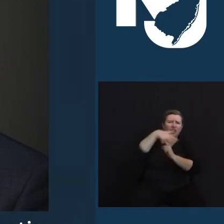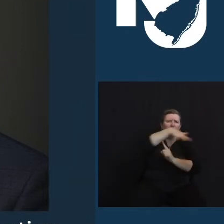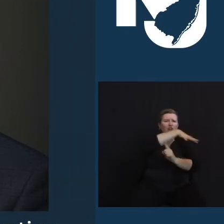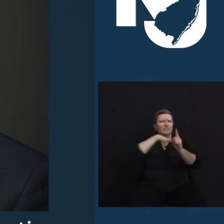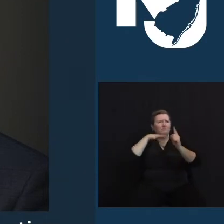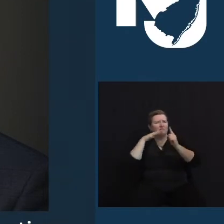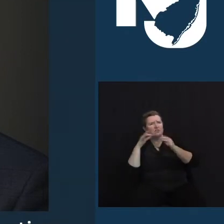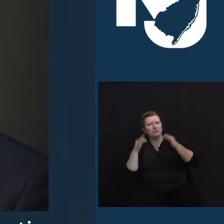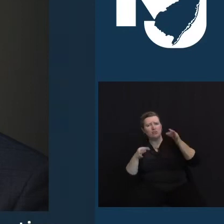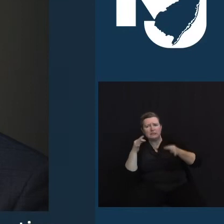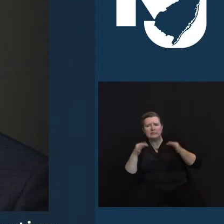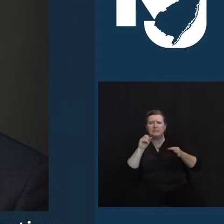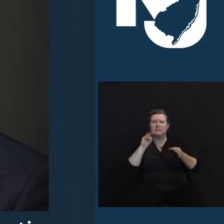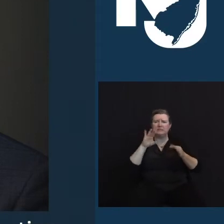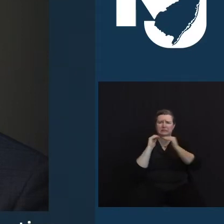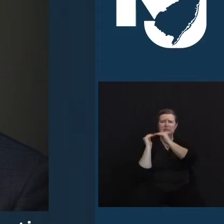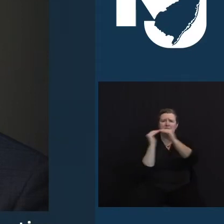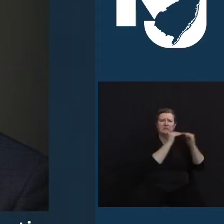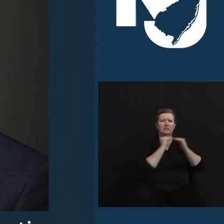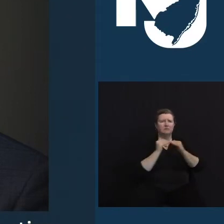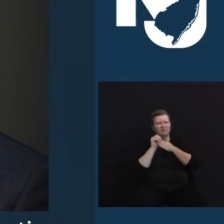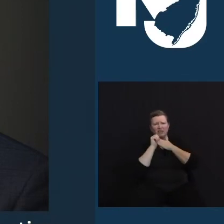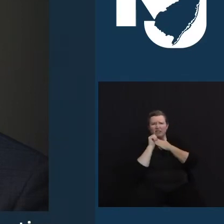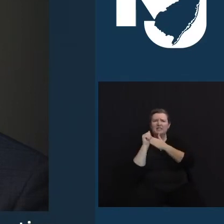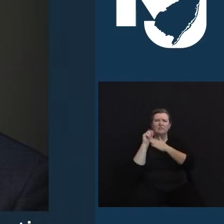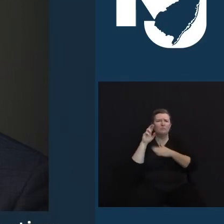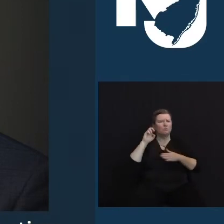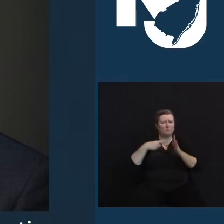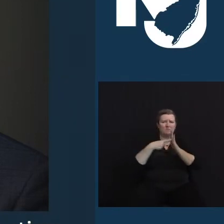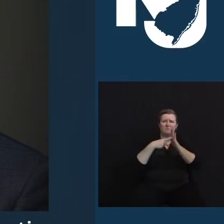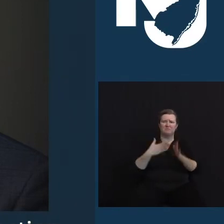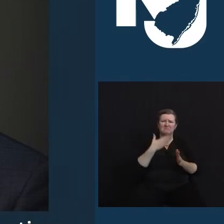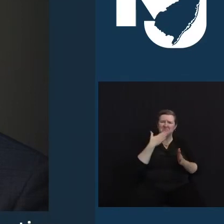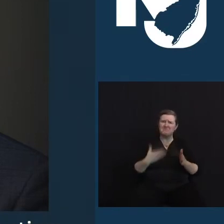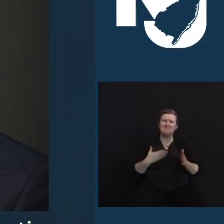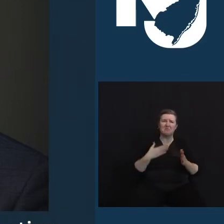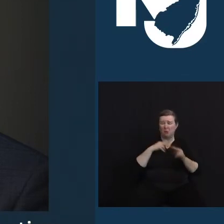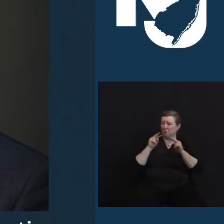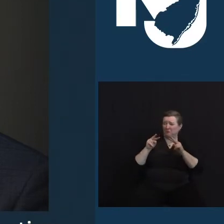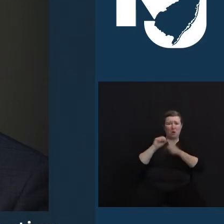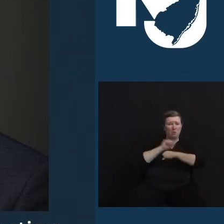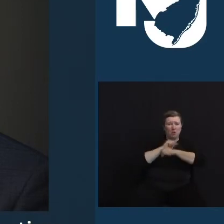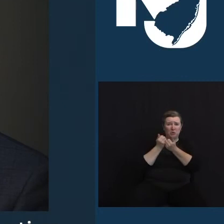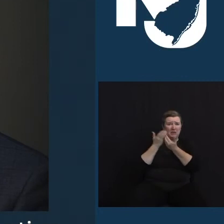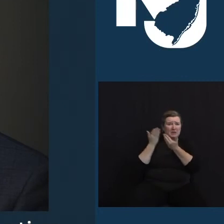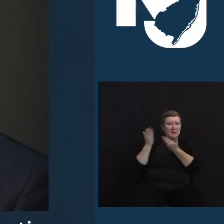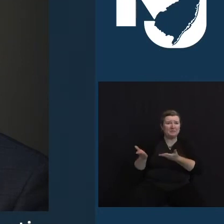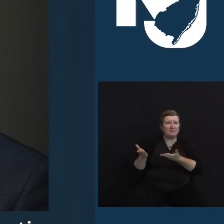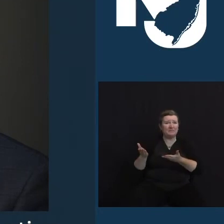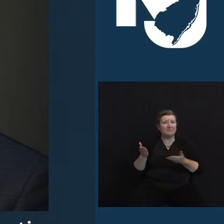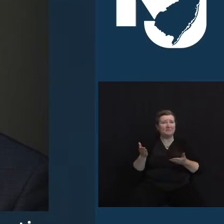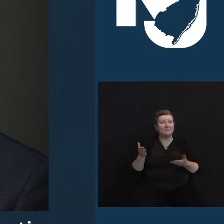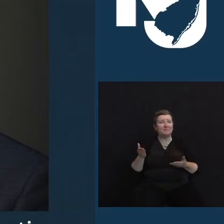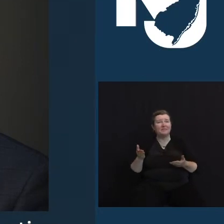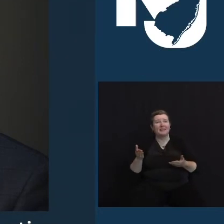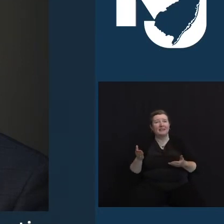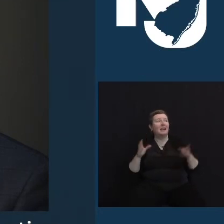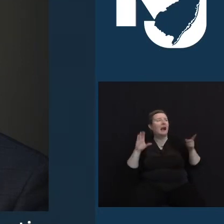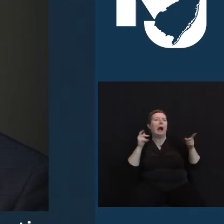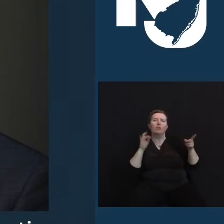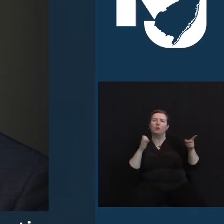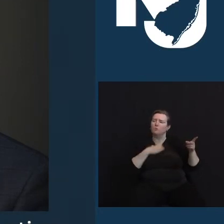the department going forward. I look forward very much to working alongside him. I wish Catherine nothing but the very best. I had the great honor of